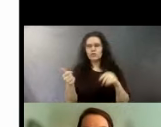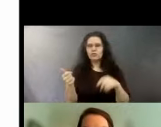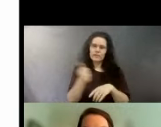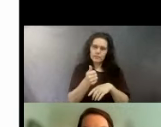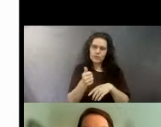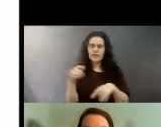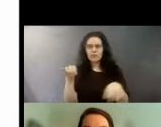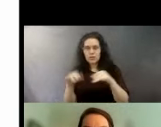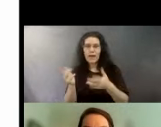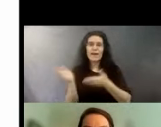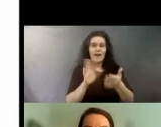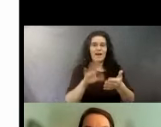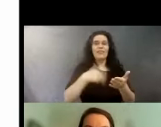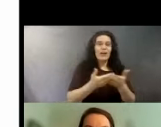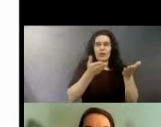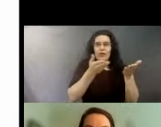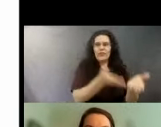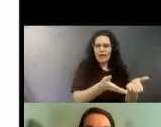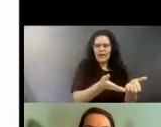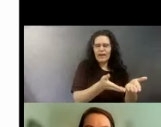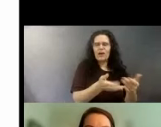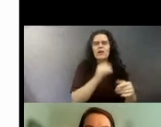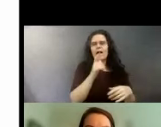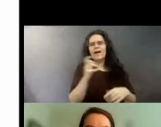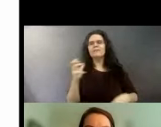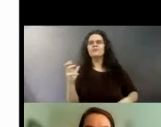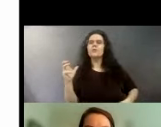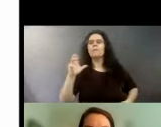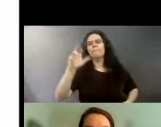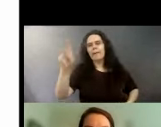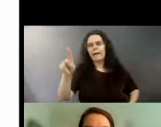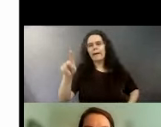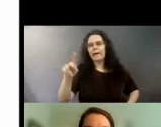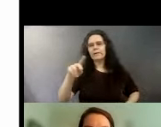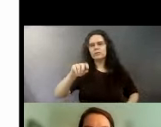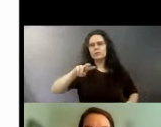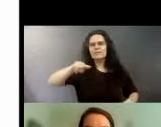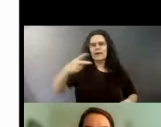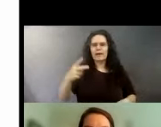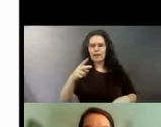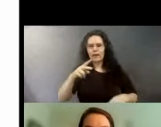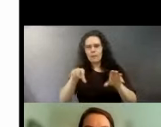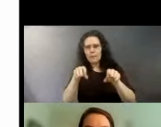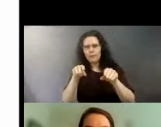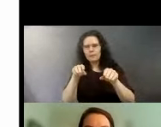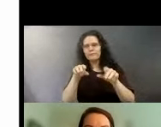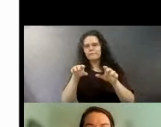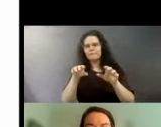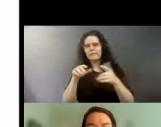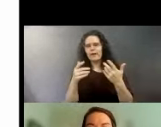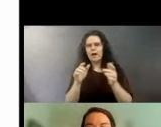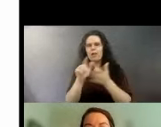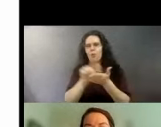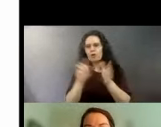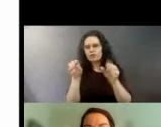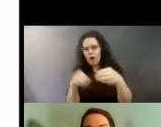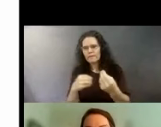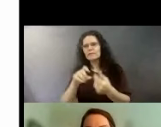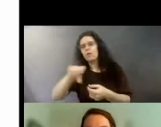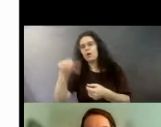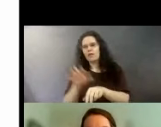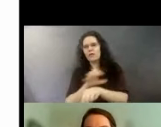first place. And so, having to make a separate appointment to go to a lawyer's office, that's intimidating and it could be difficult.